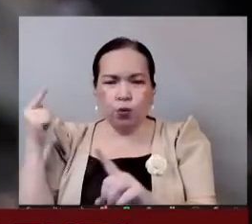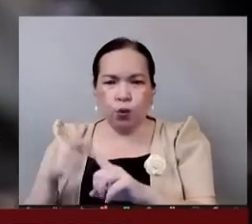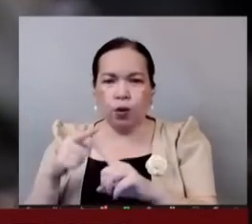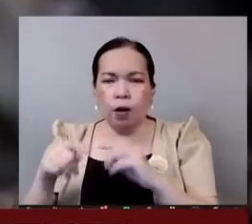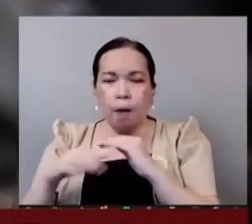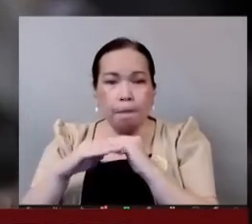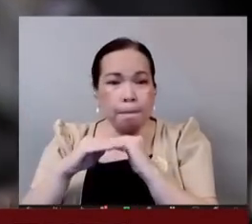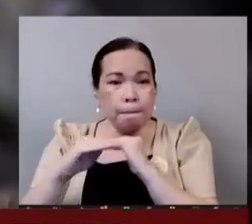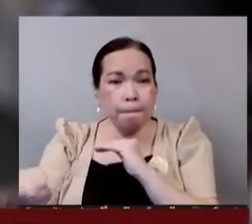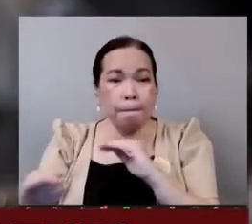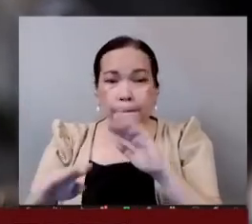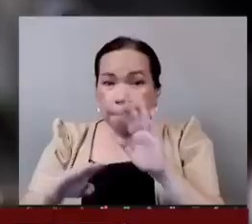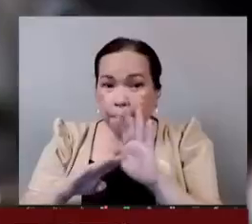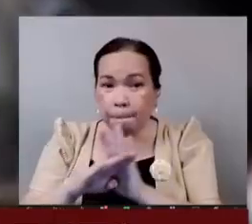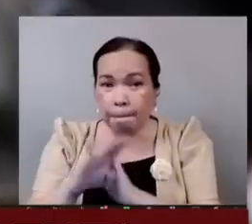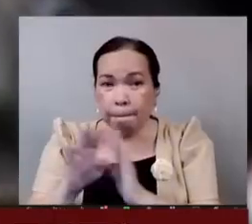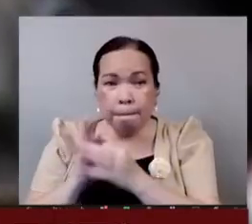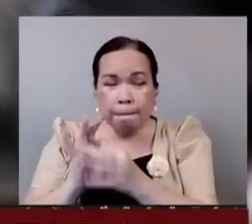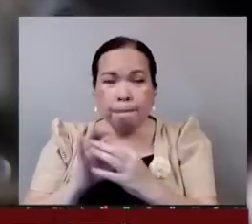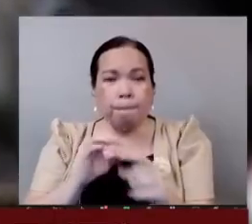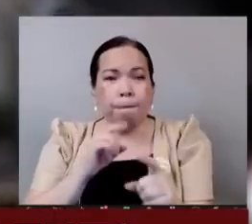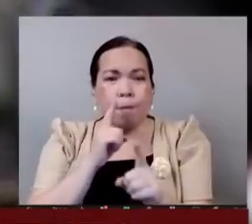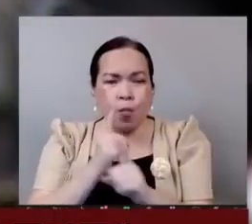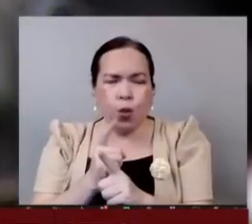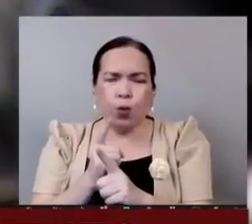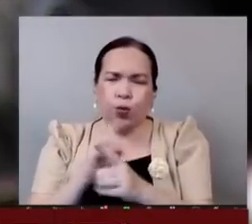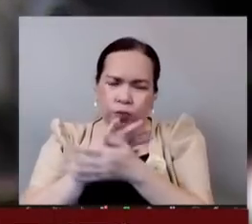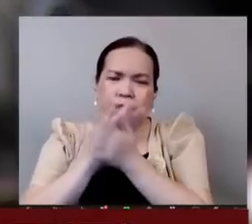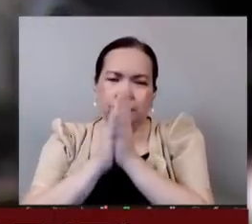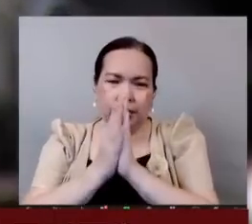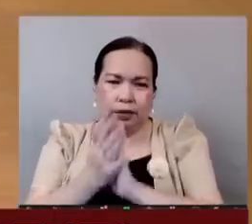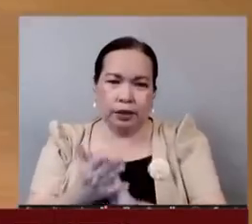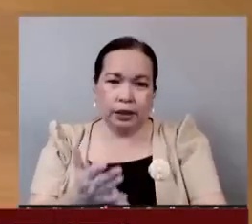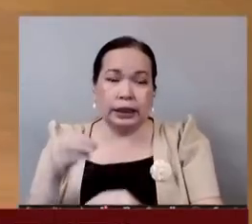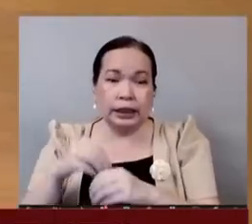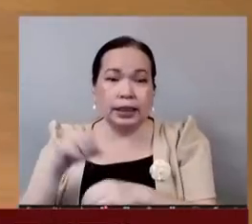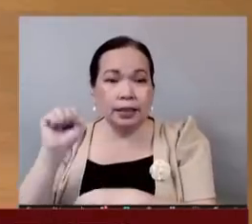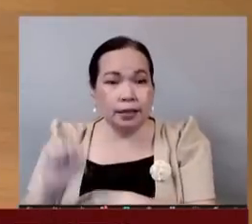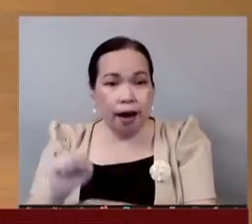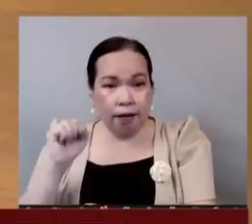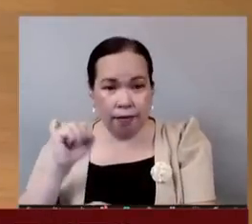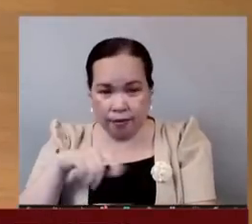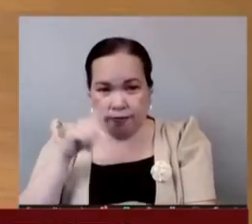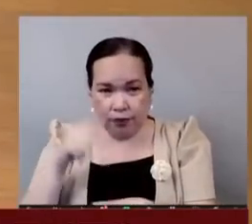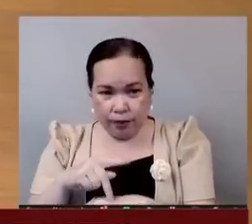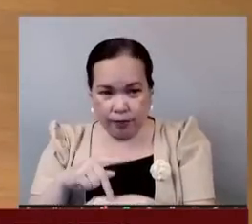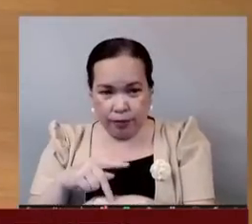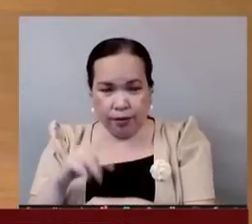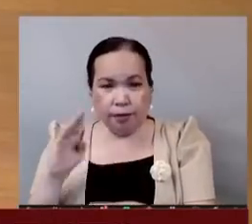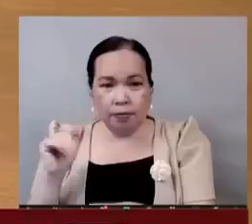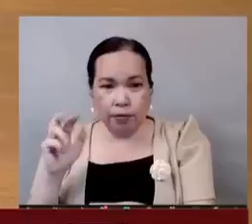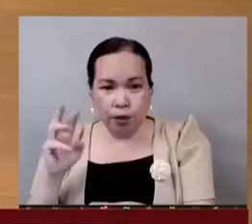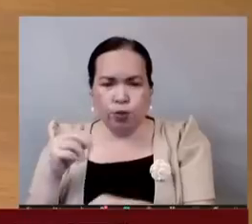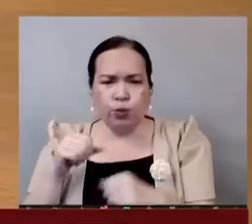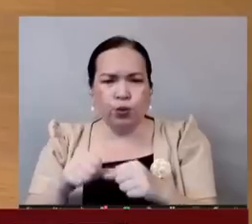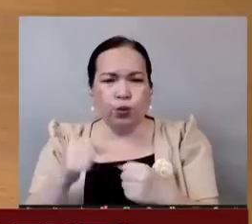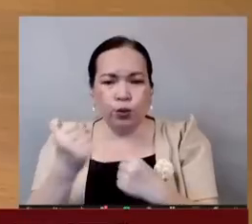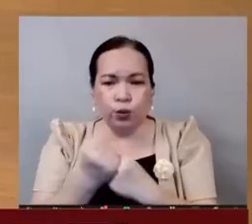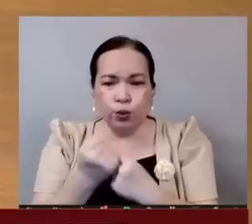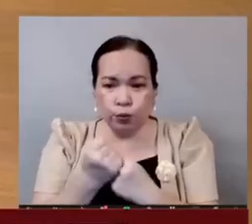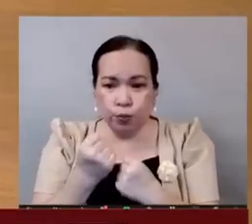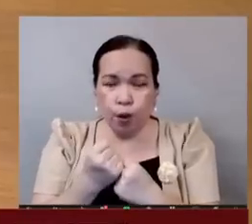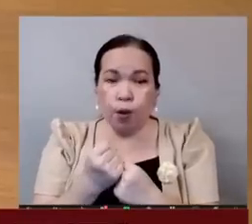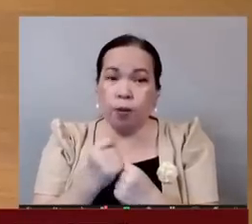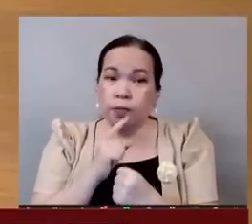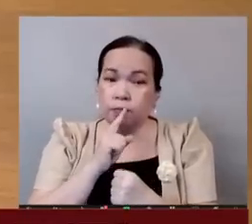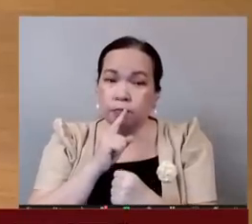progress anchored on a true and lasting peace in southern Philippines. We will continue to support the progress of the BARM,